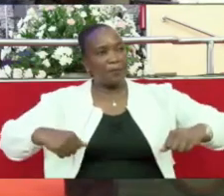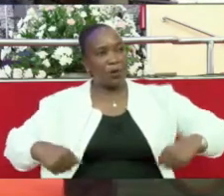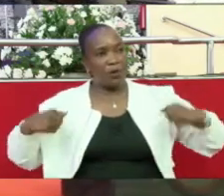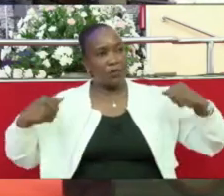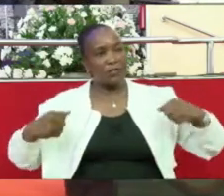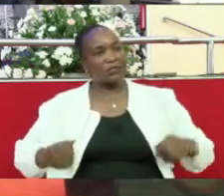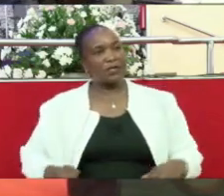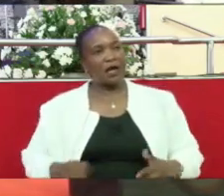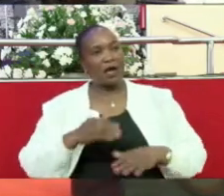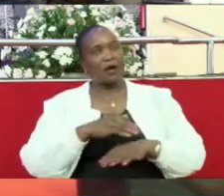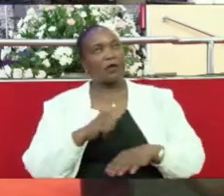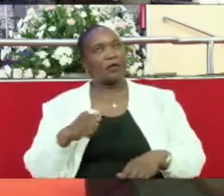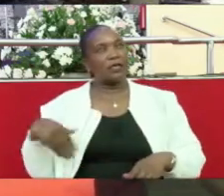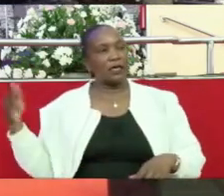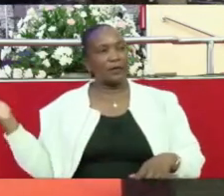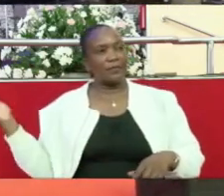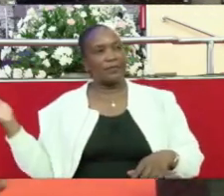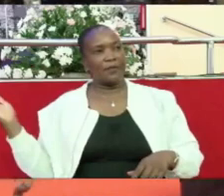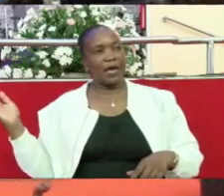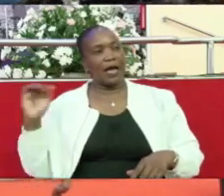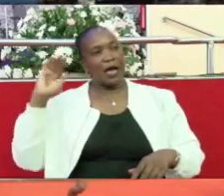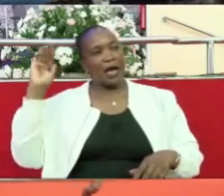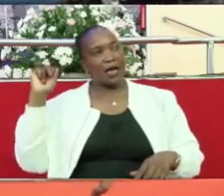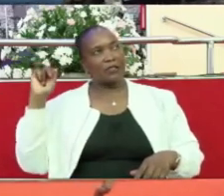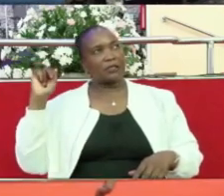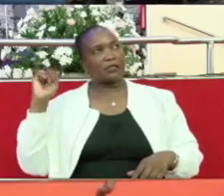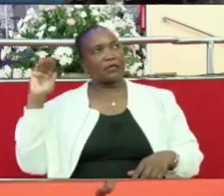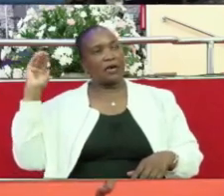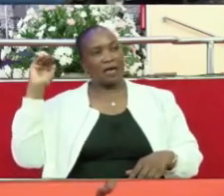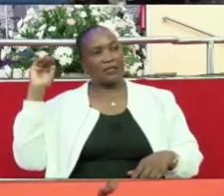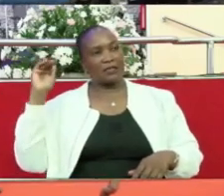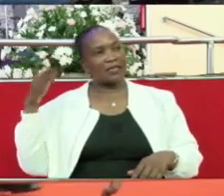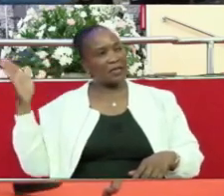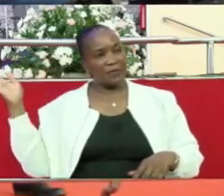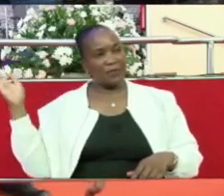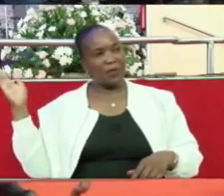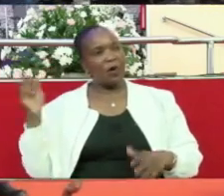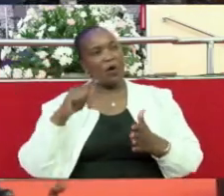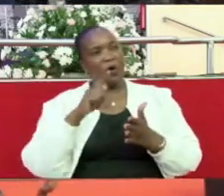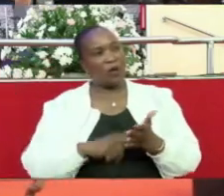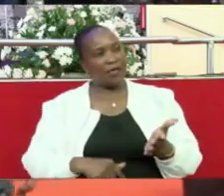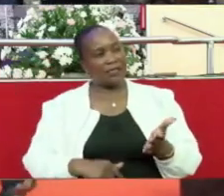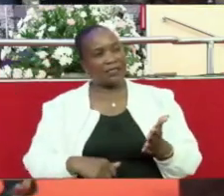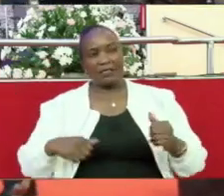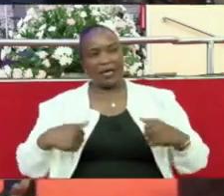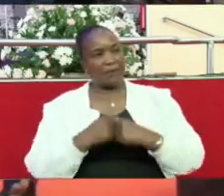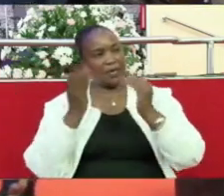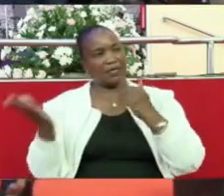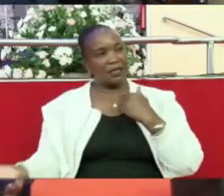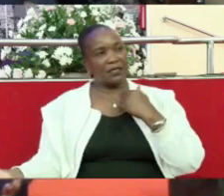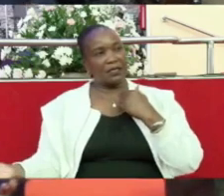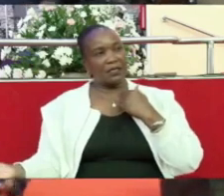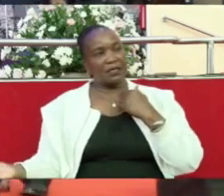surely, I'm also not aware. I even saw by mistake an email before in